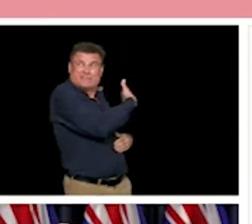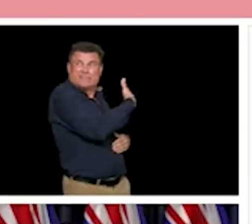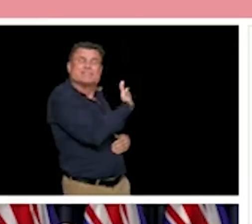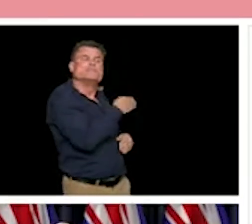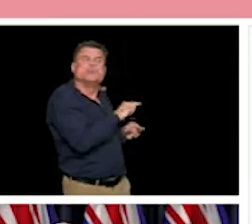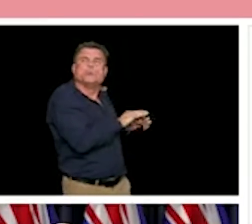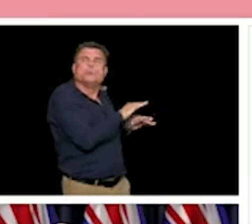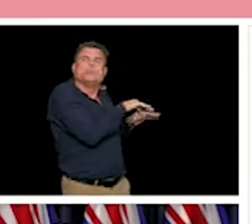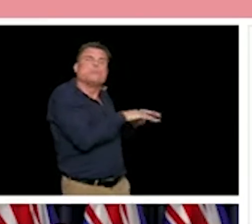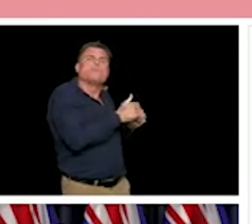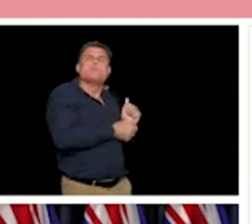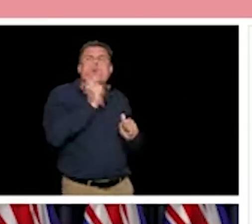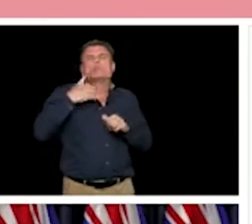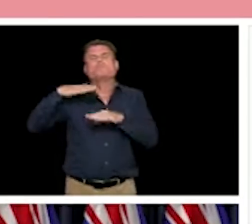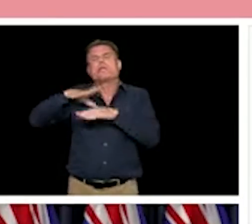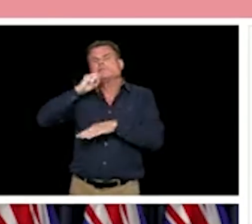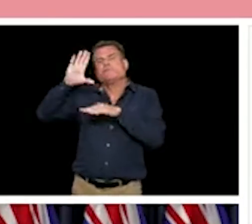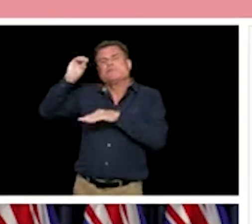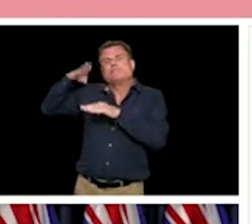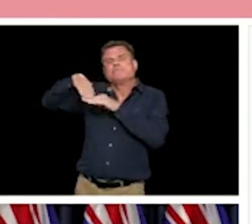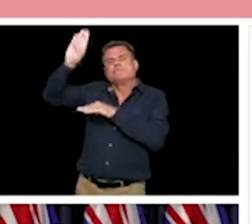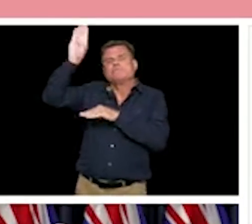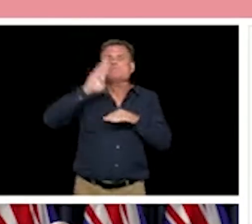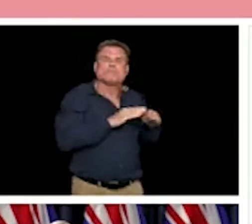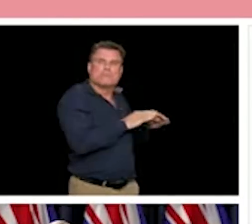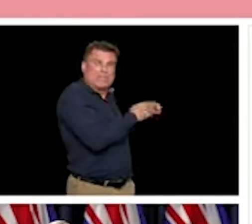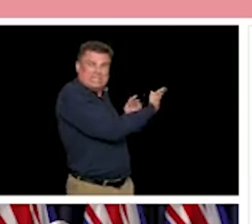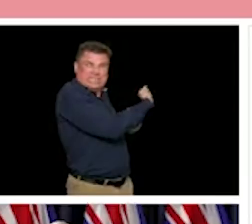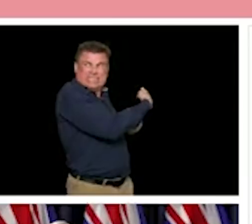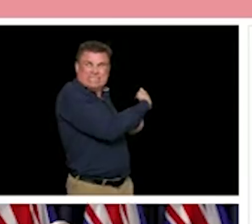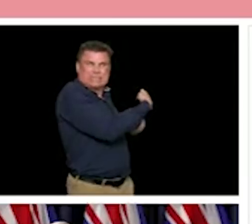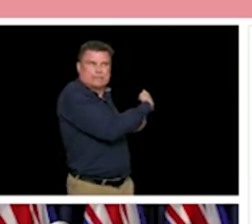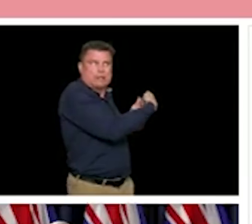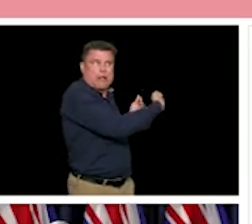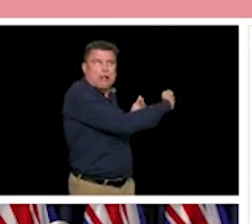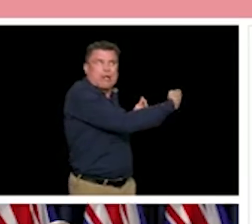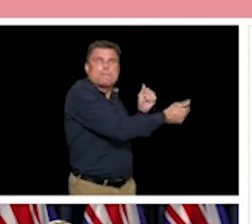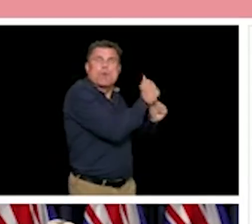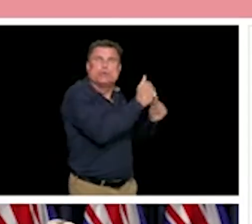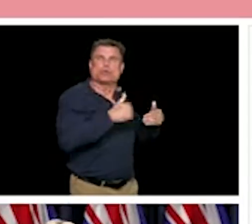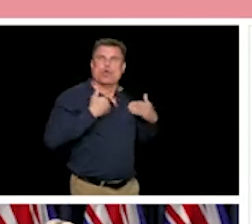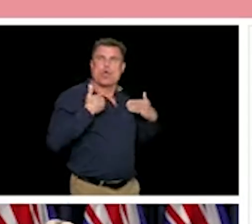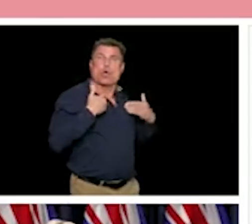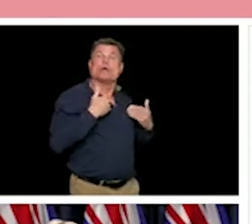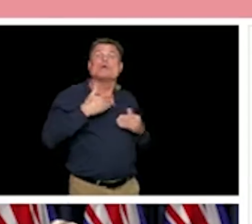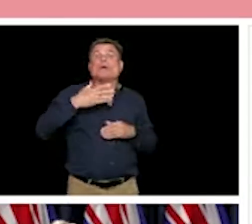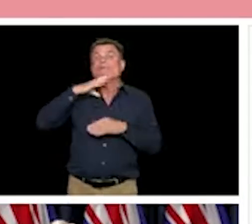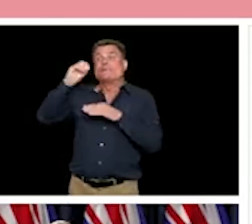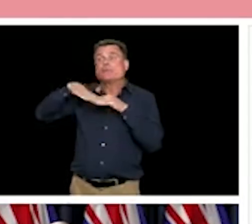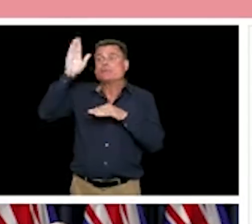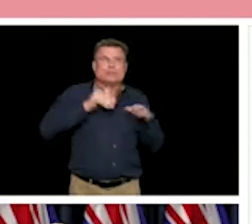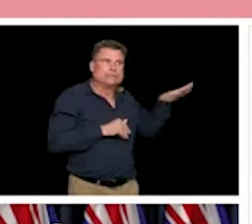has shifted. And in this graph, you'll see the proportion of cases in different age groups